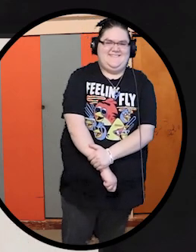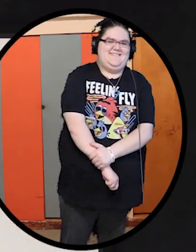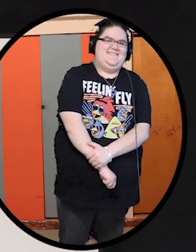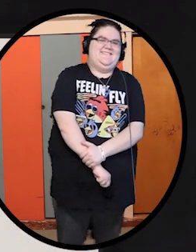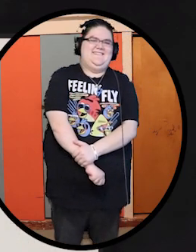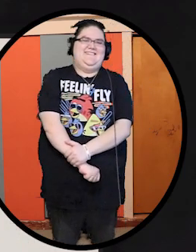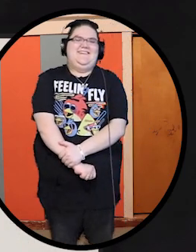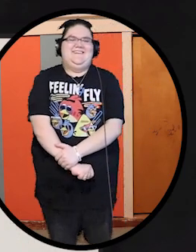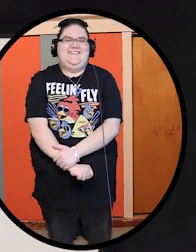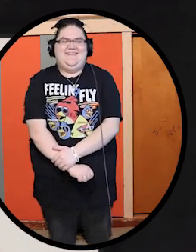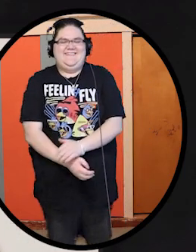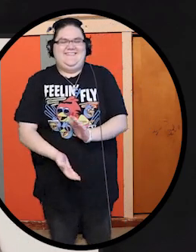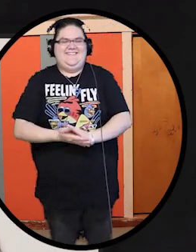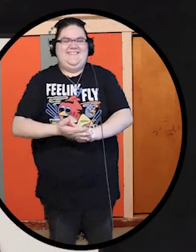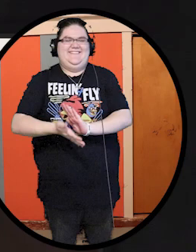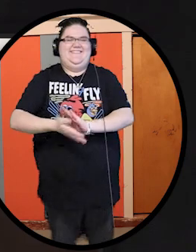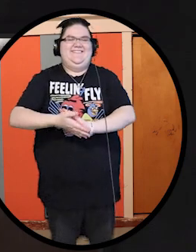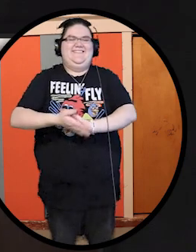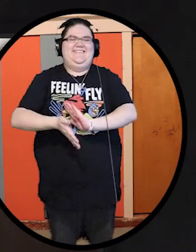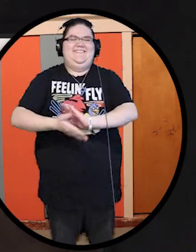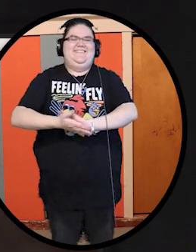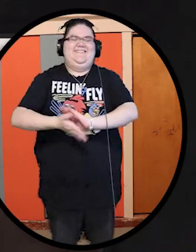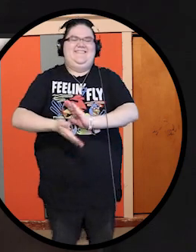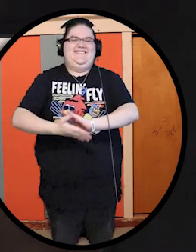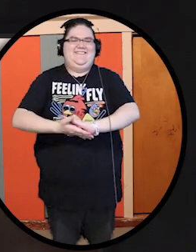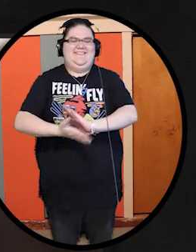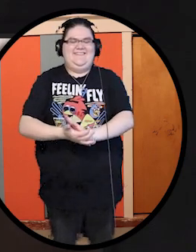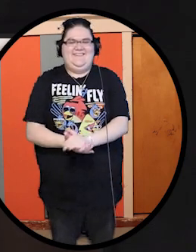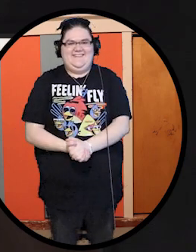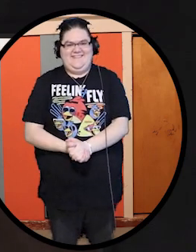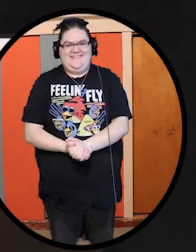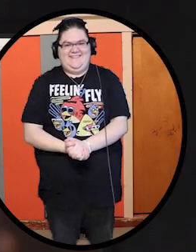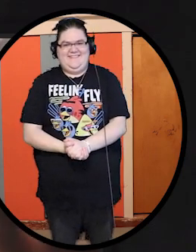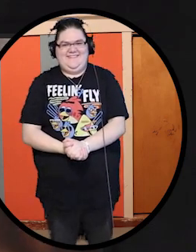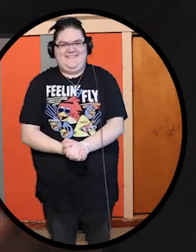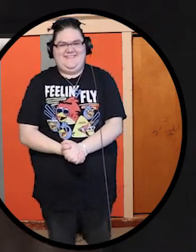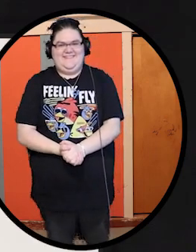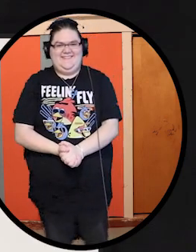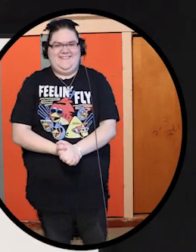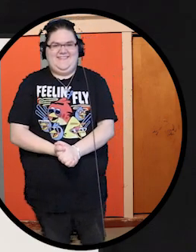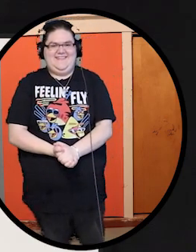Yeah. Yes. Let's do it. Yes, okay. Yeah, she's very quiet. Yeah.